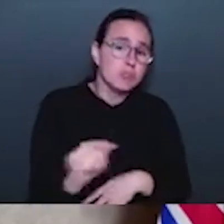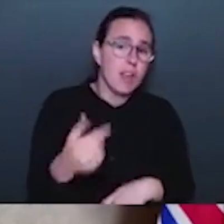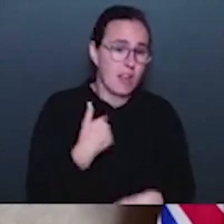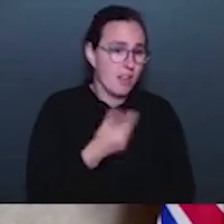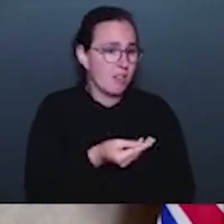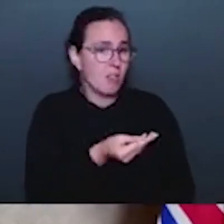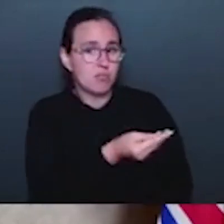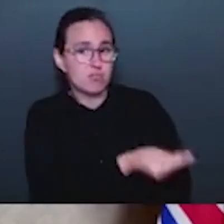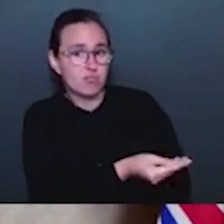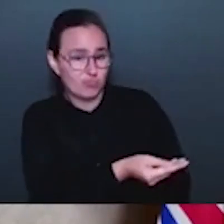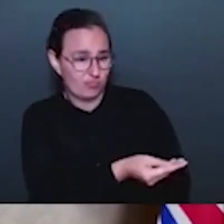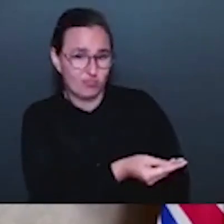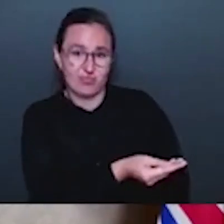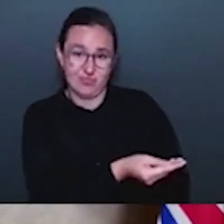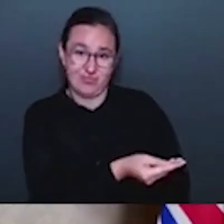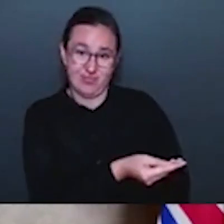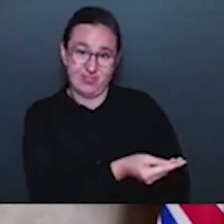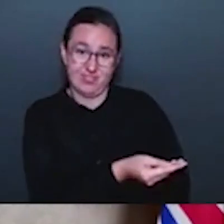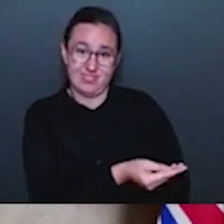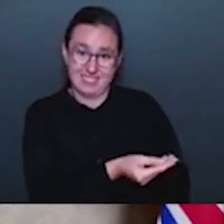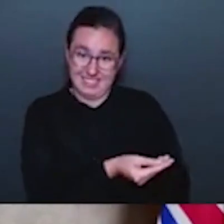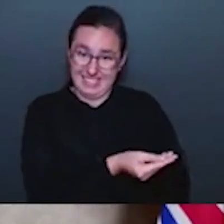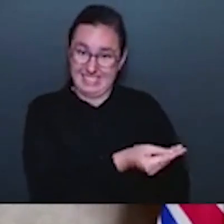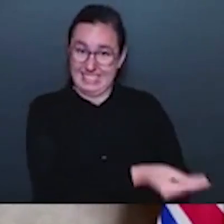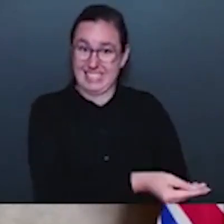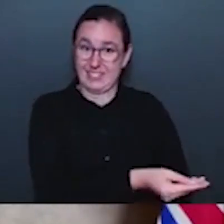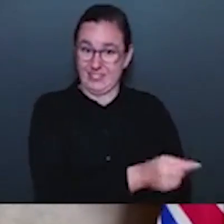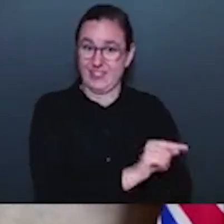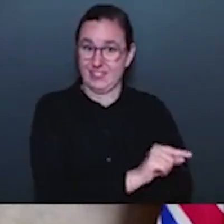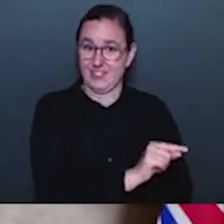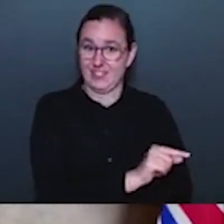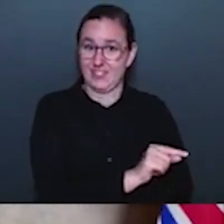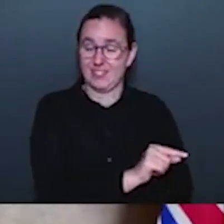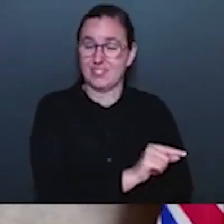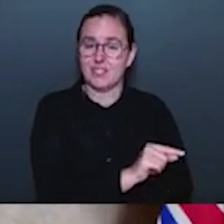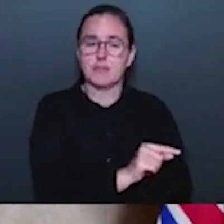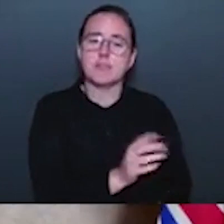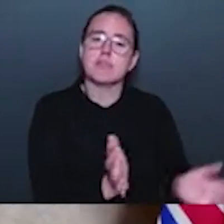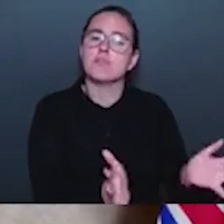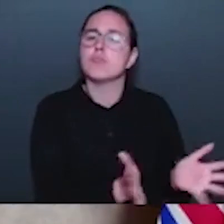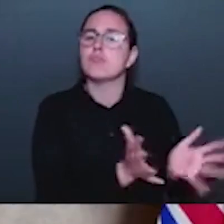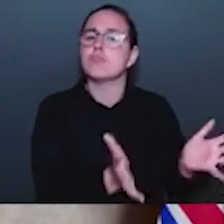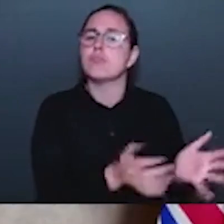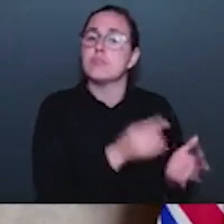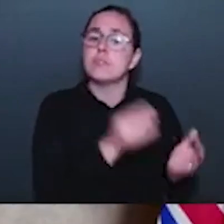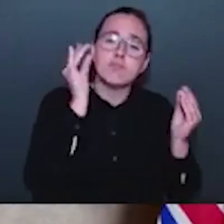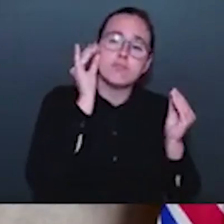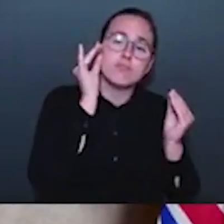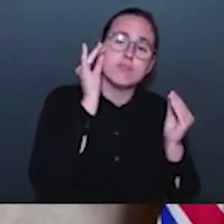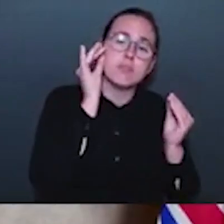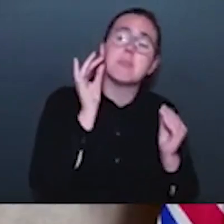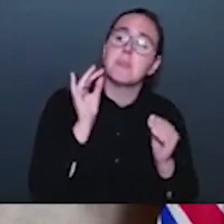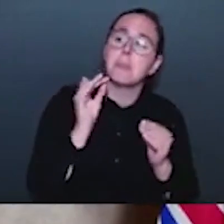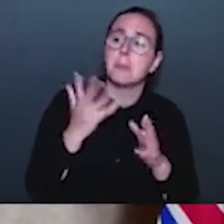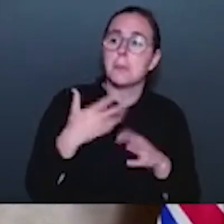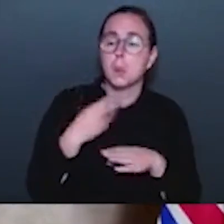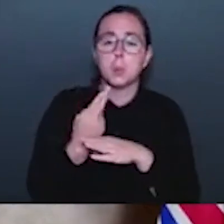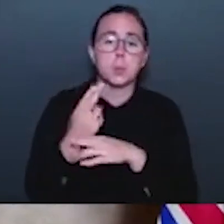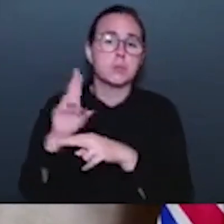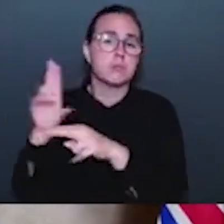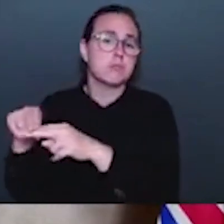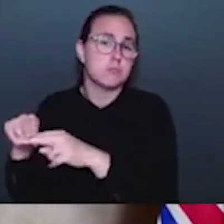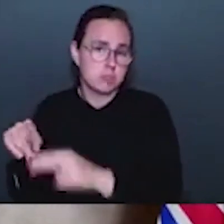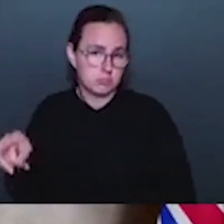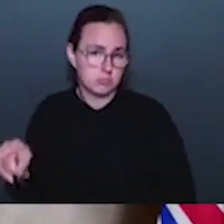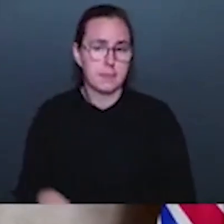to encourage them to seek out care and supports. This is one part of the pathway that we are building